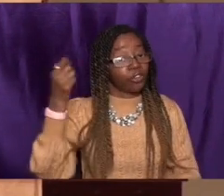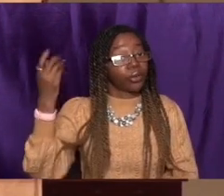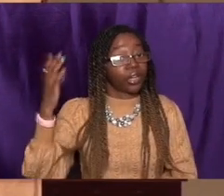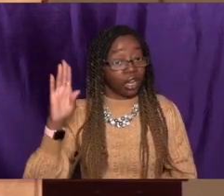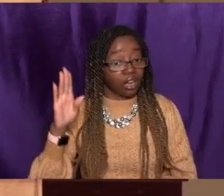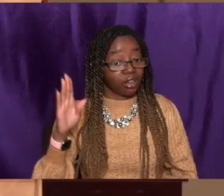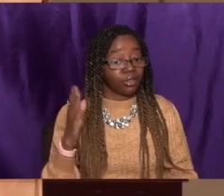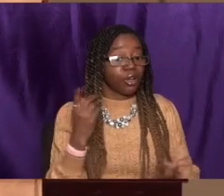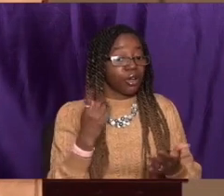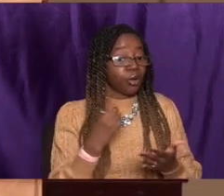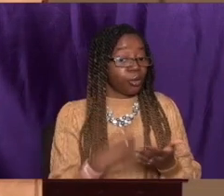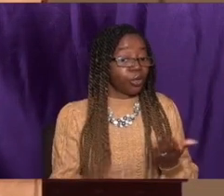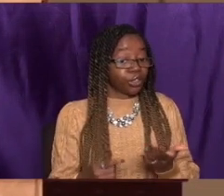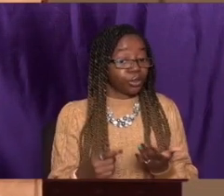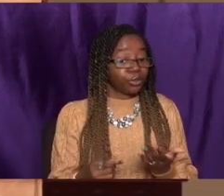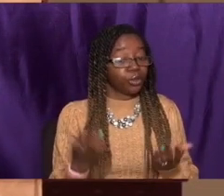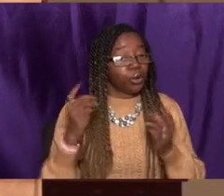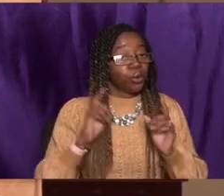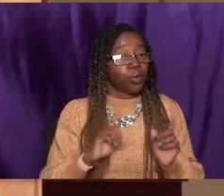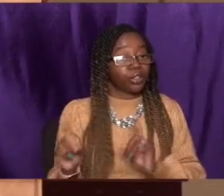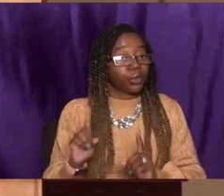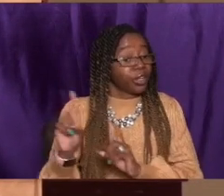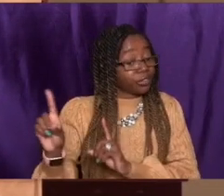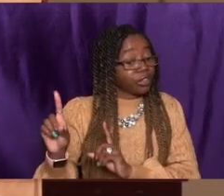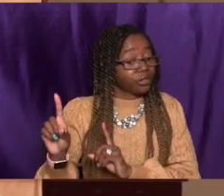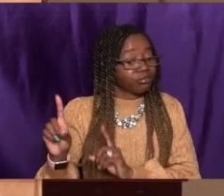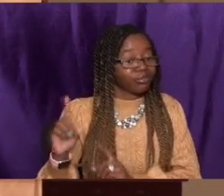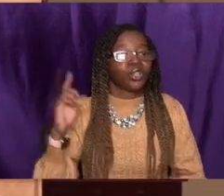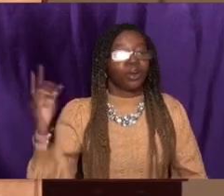So what you walked away from, you got to walk back through.